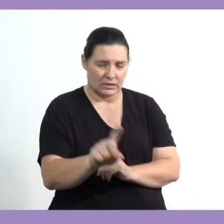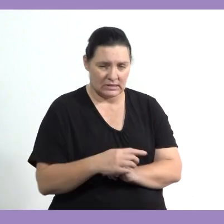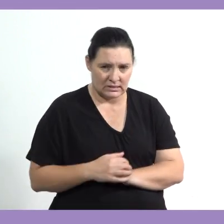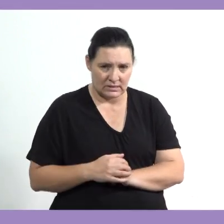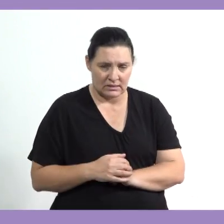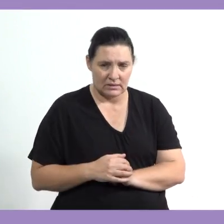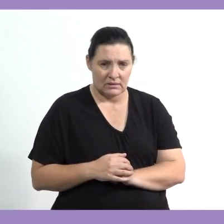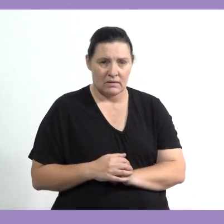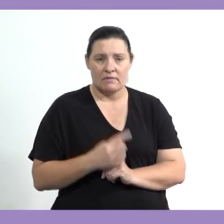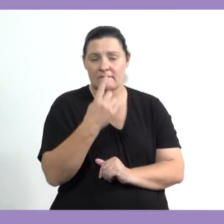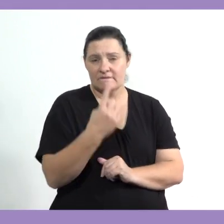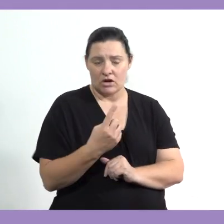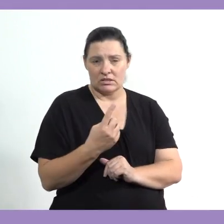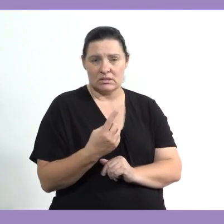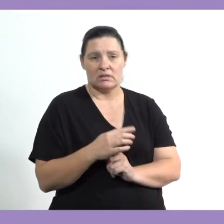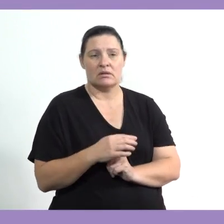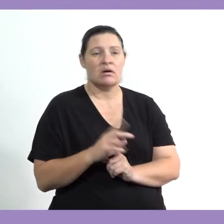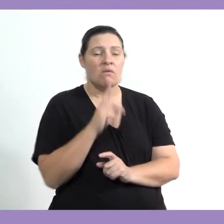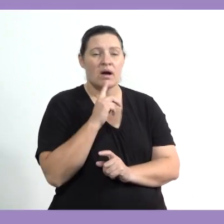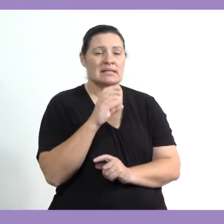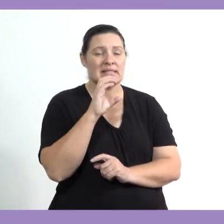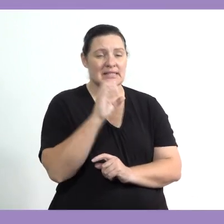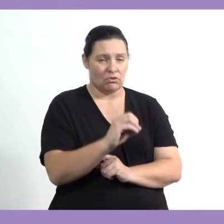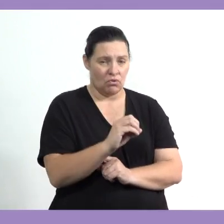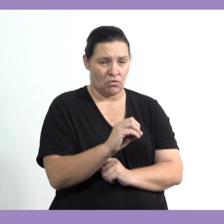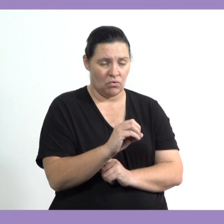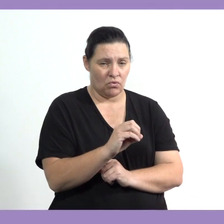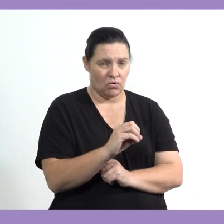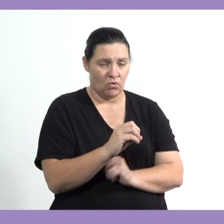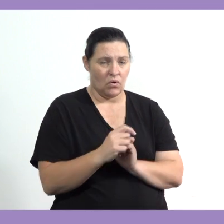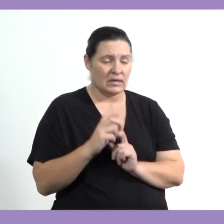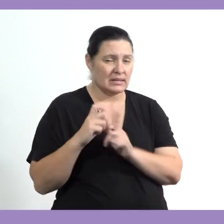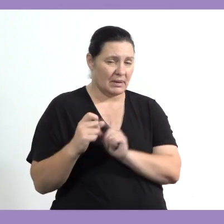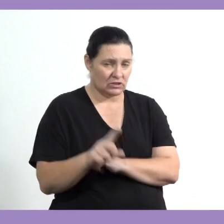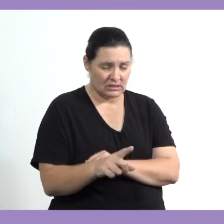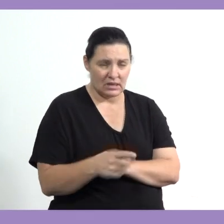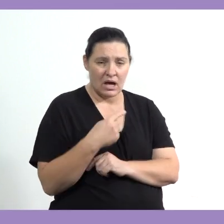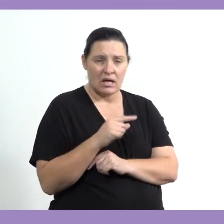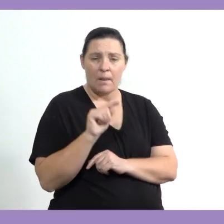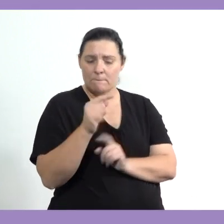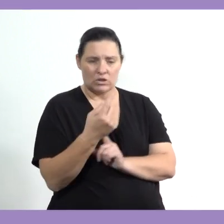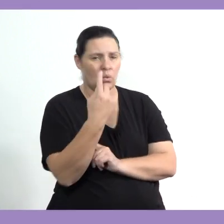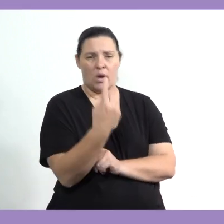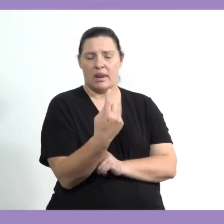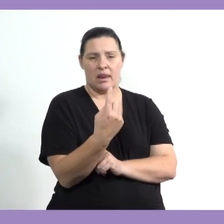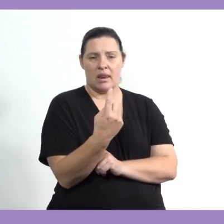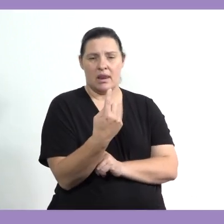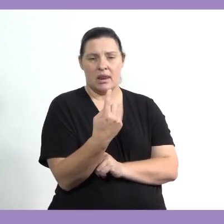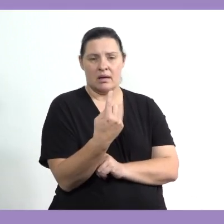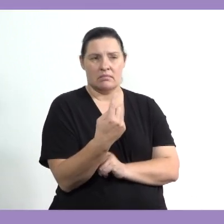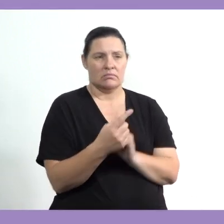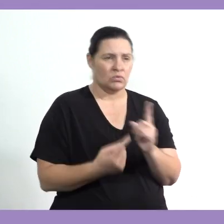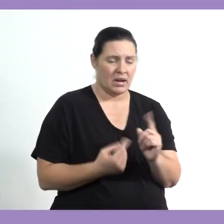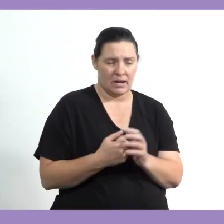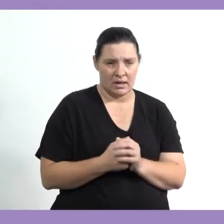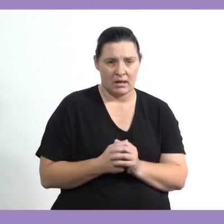there, let's, for example, the first one. So the first one, which is 0 dimensions, the number of points that we have there is 1. And as we can see, there's